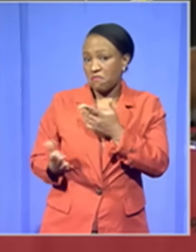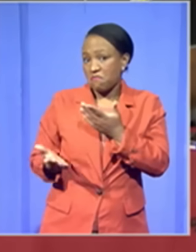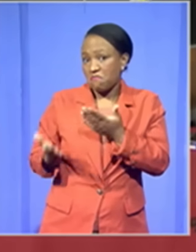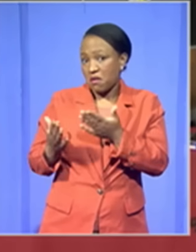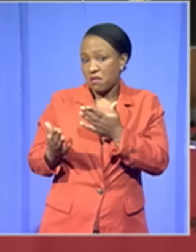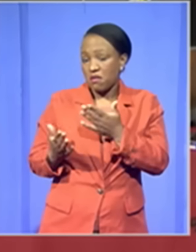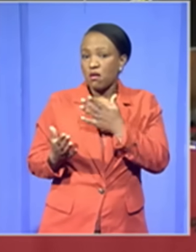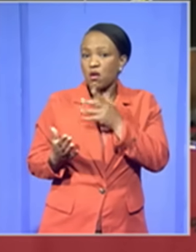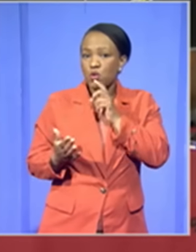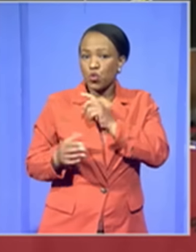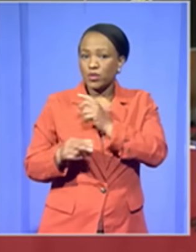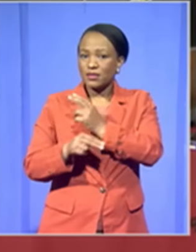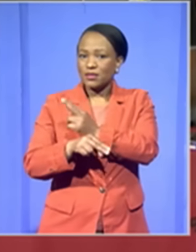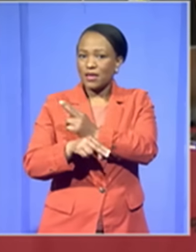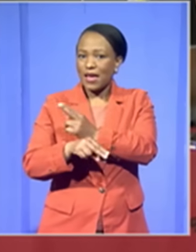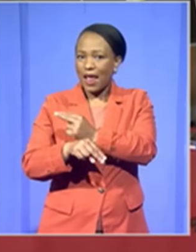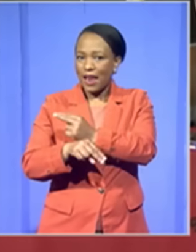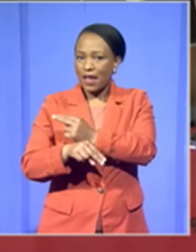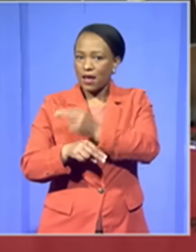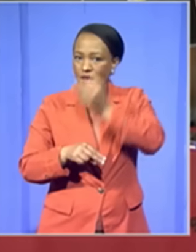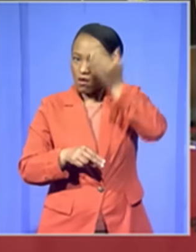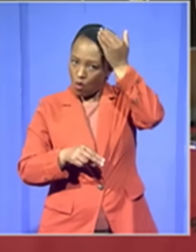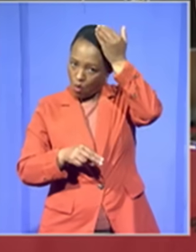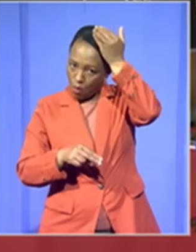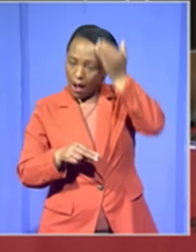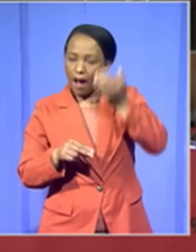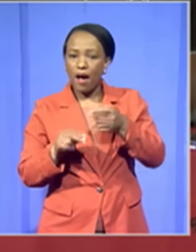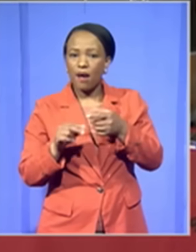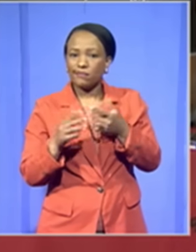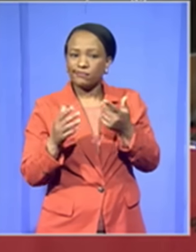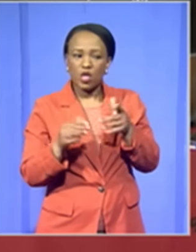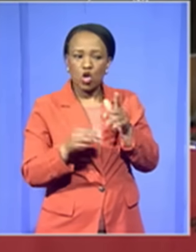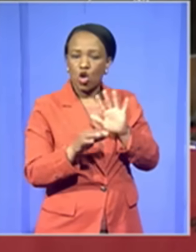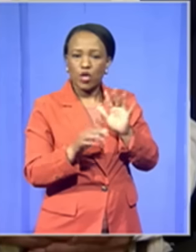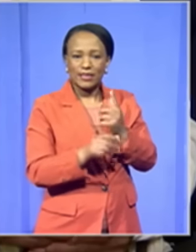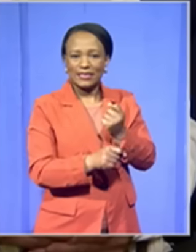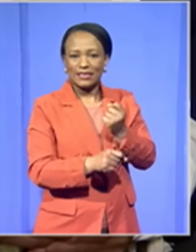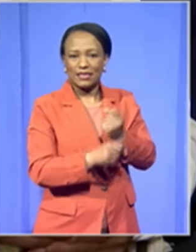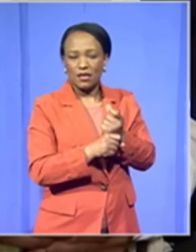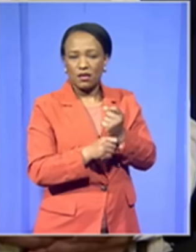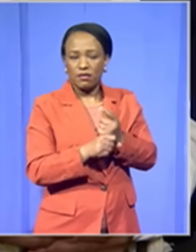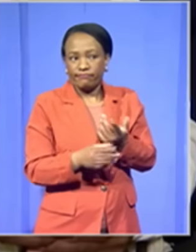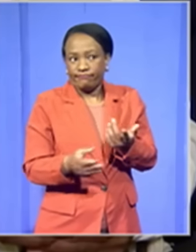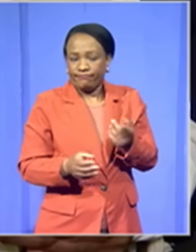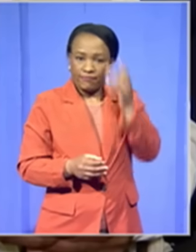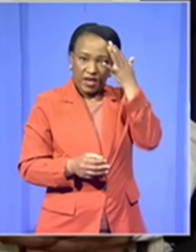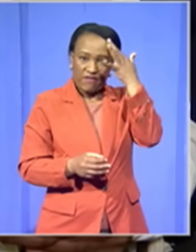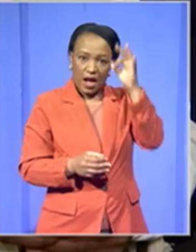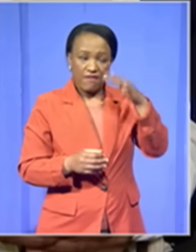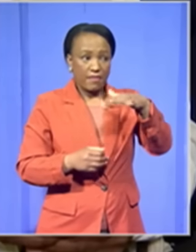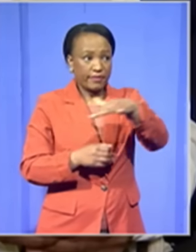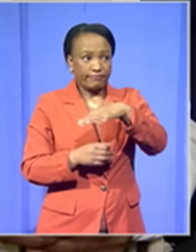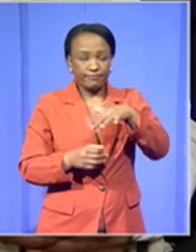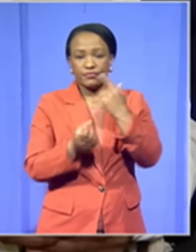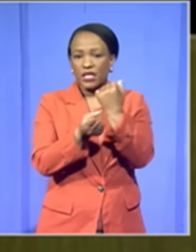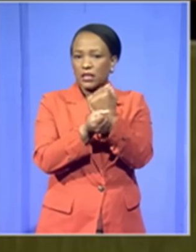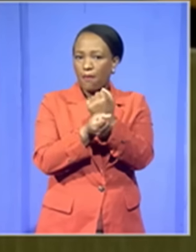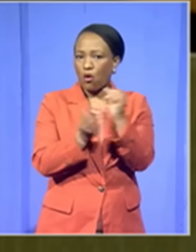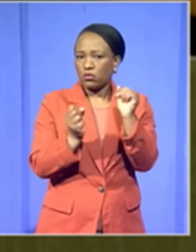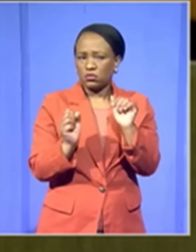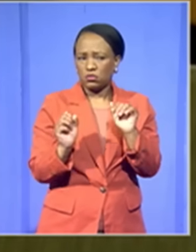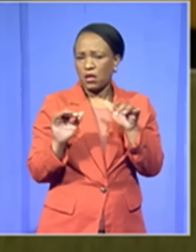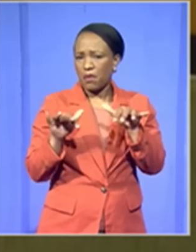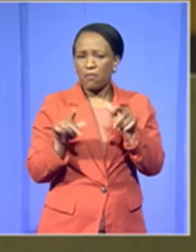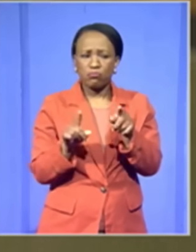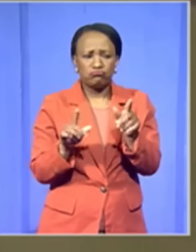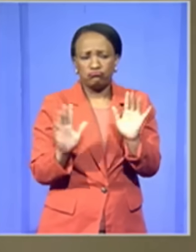sepela ka dikoloi tša e-hailing ba sa sepele ka di-taxi ka gore re dula ka gare ga mmušo wa democracy fa e leng gore motho mongwe le mongwe o na le tokelo